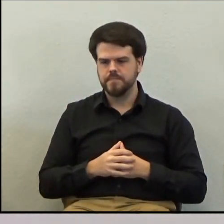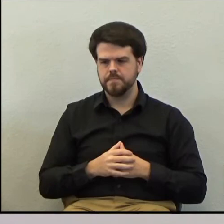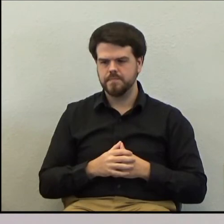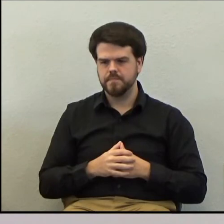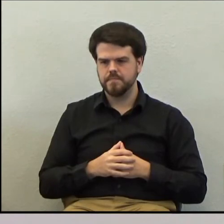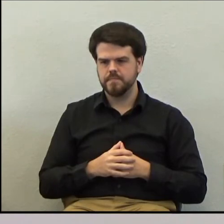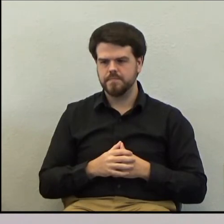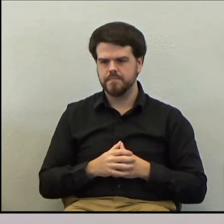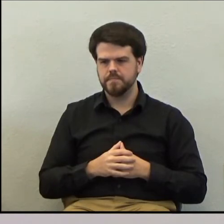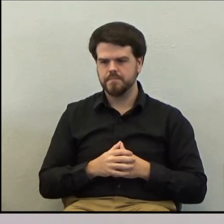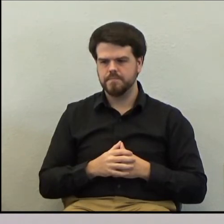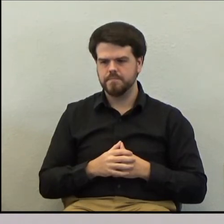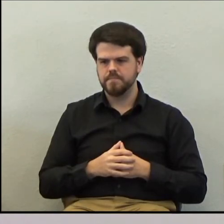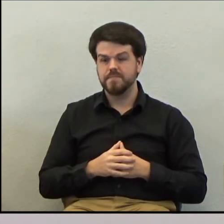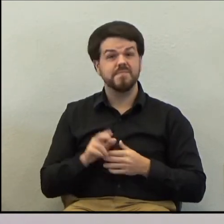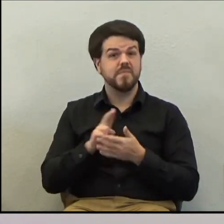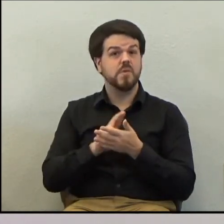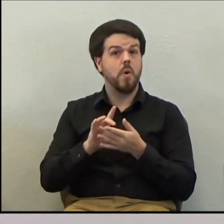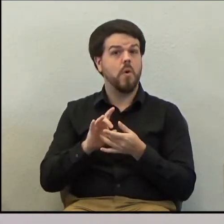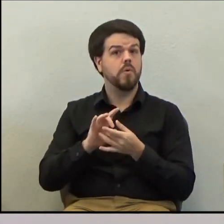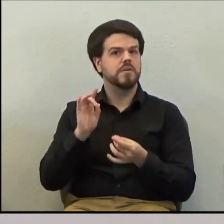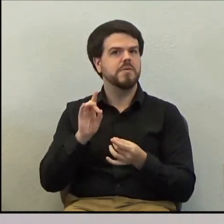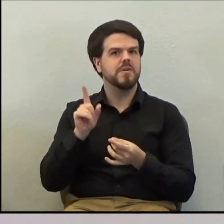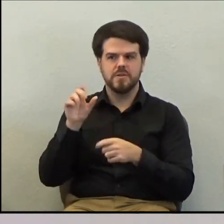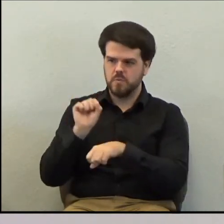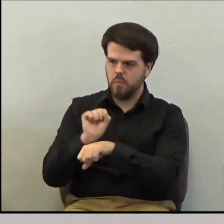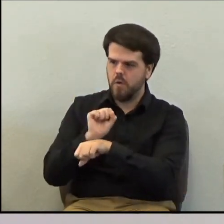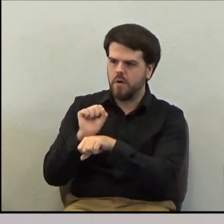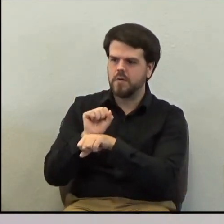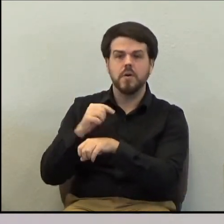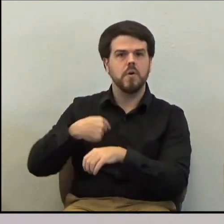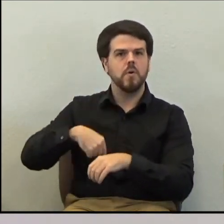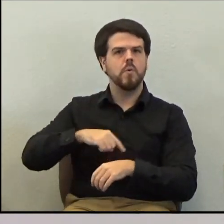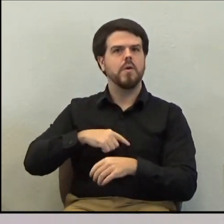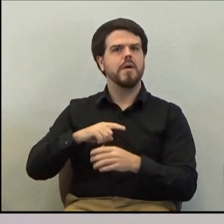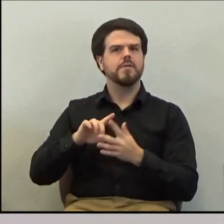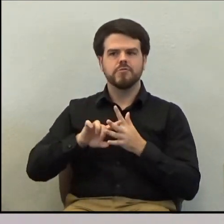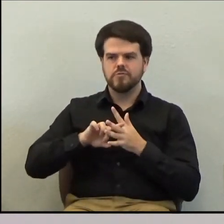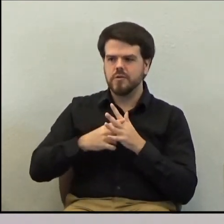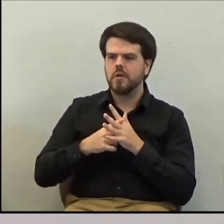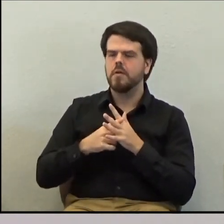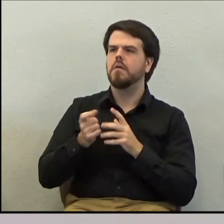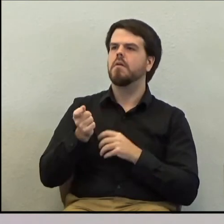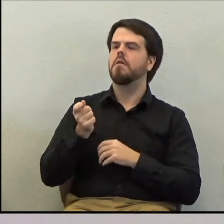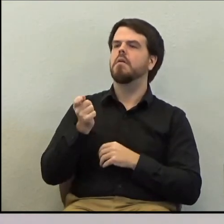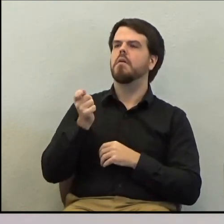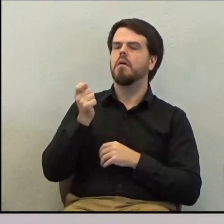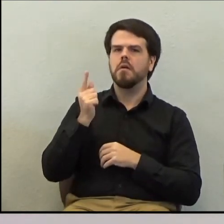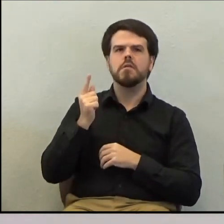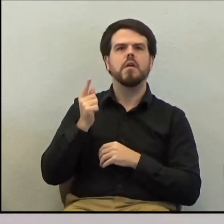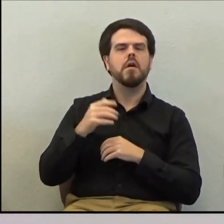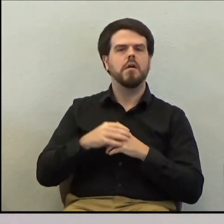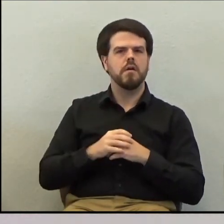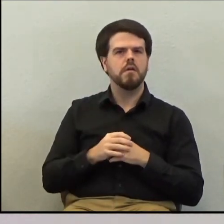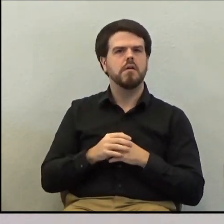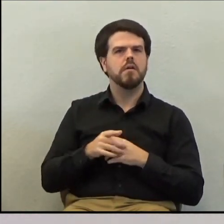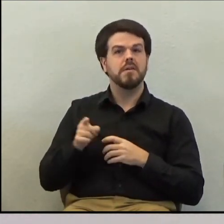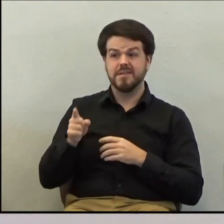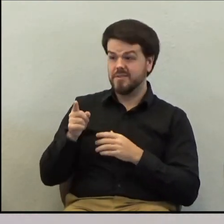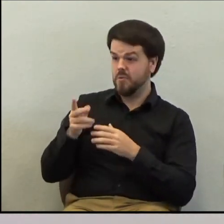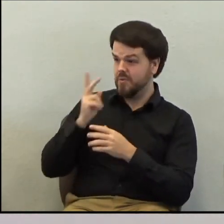This is the work of the Holy Spirit. When we read the Bible, we begin to understand it. We begin to see Christ and his offer of